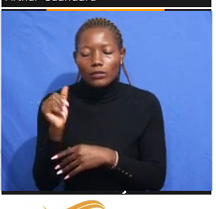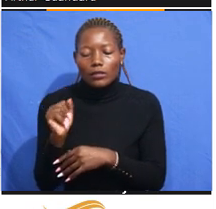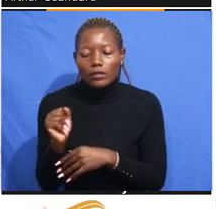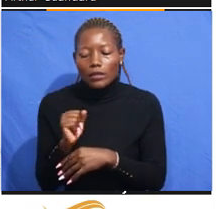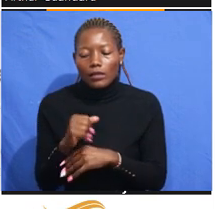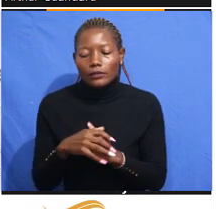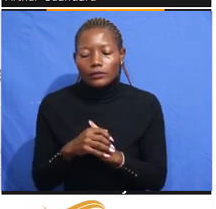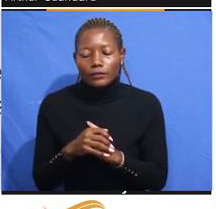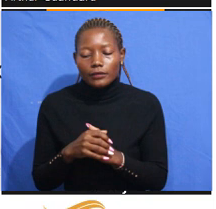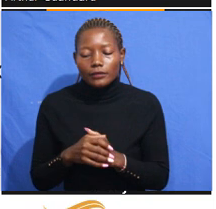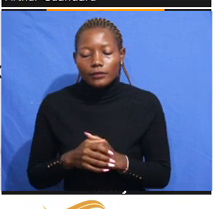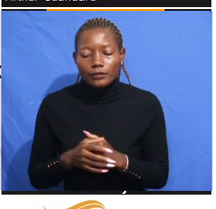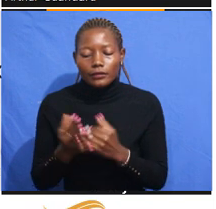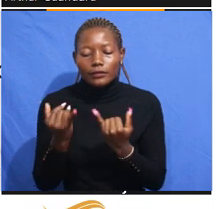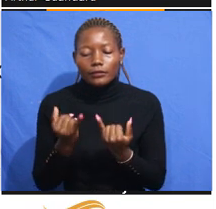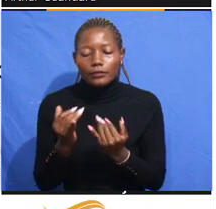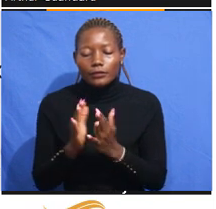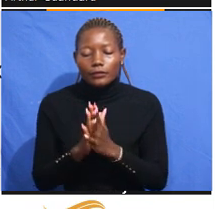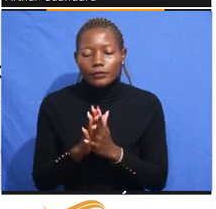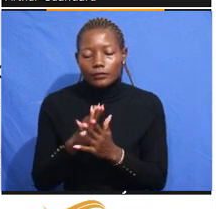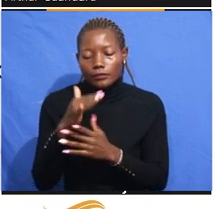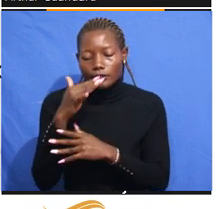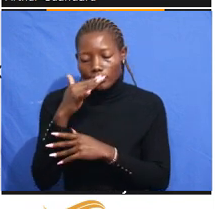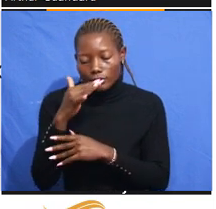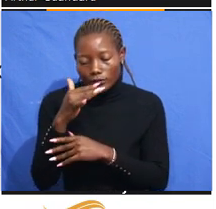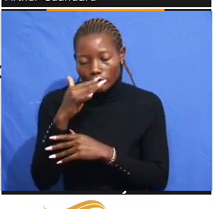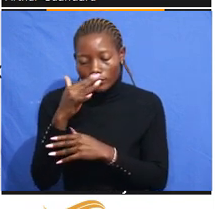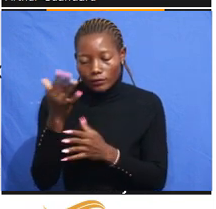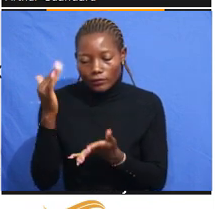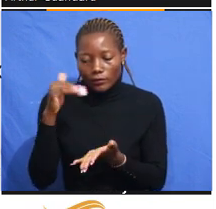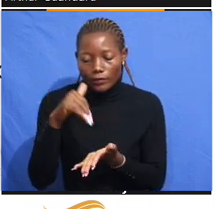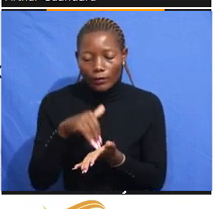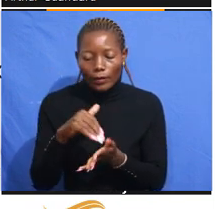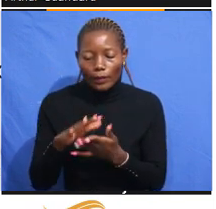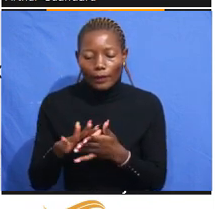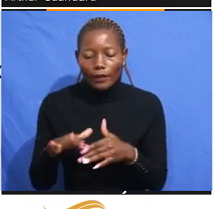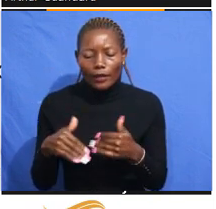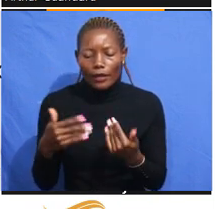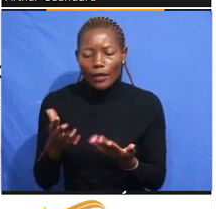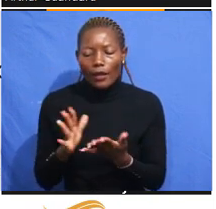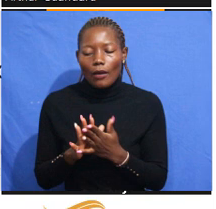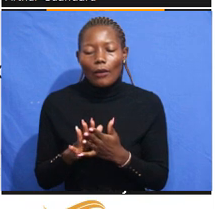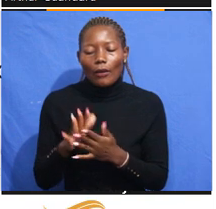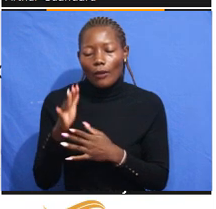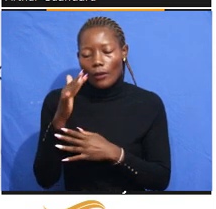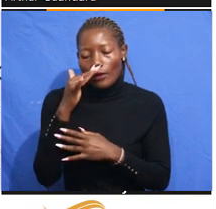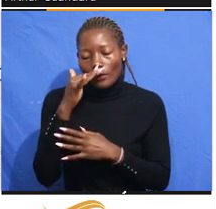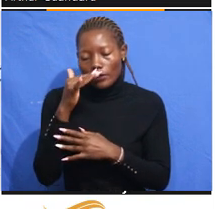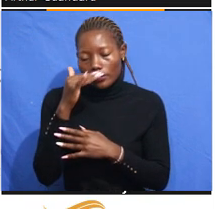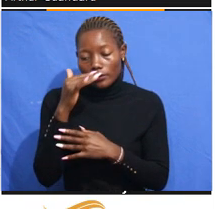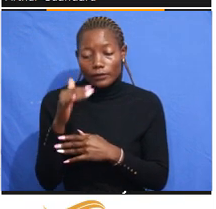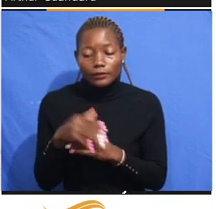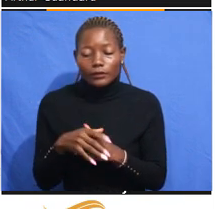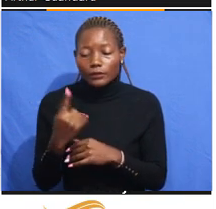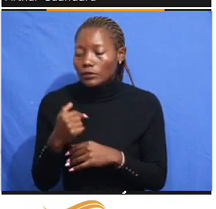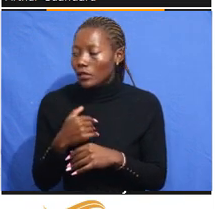Now, breathing, again, the way air is conducted in, there's a whole system